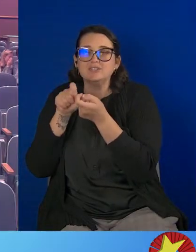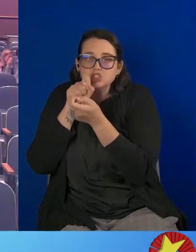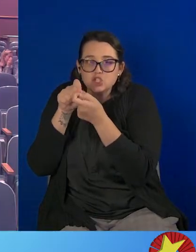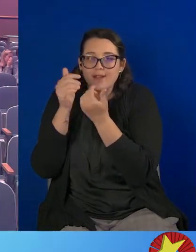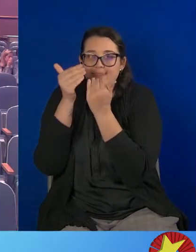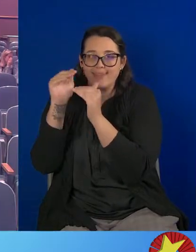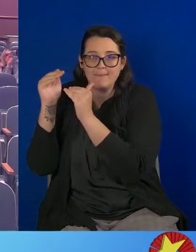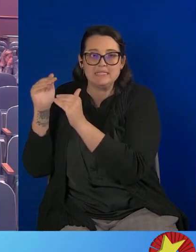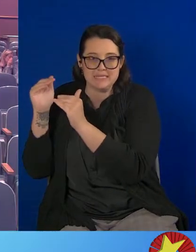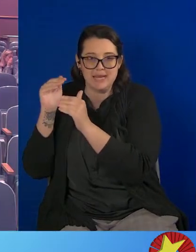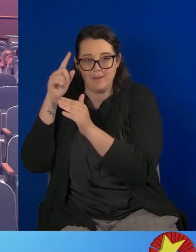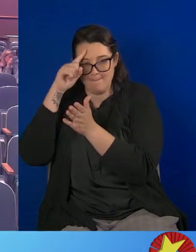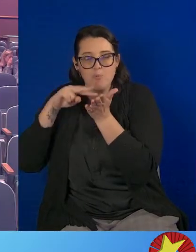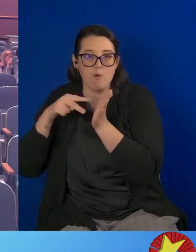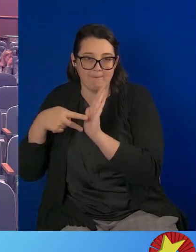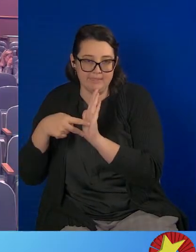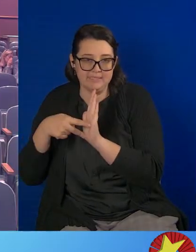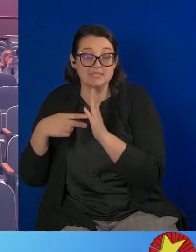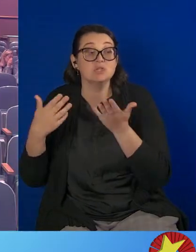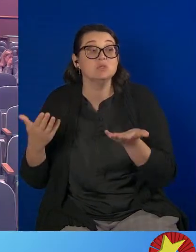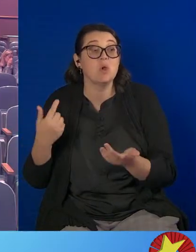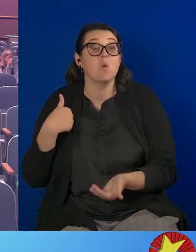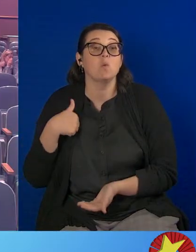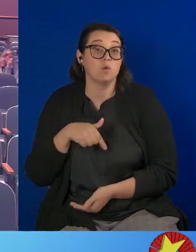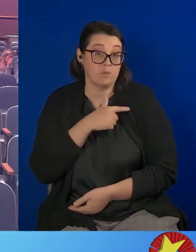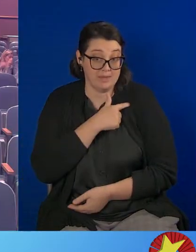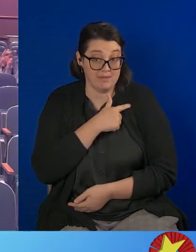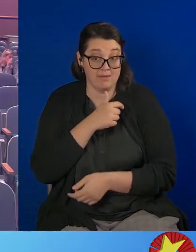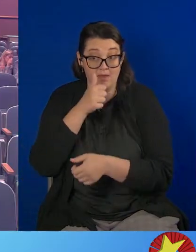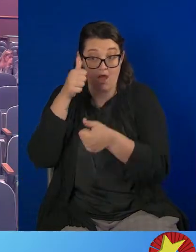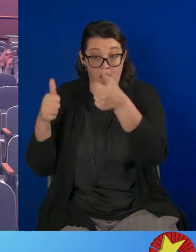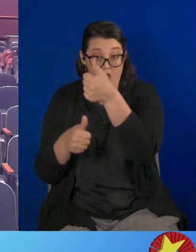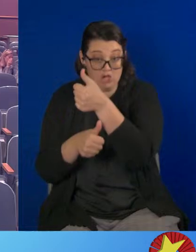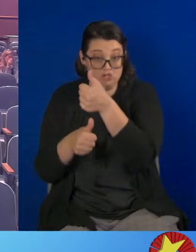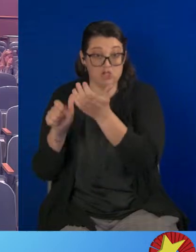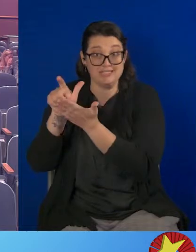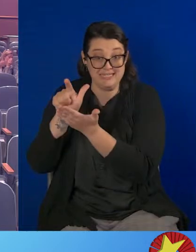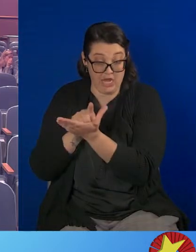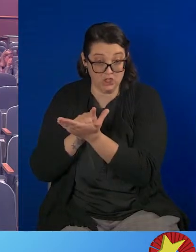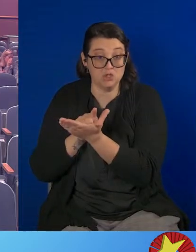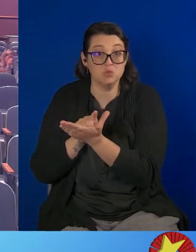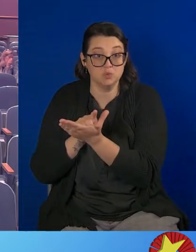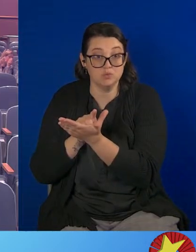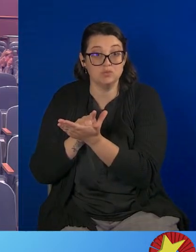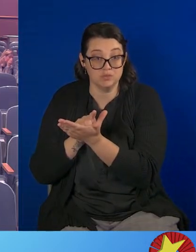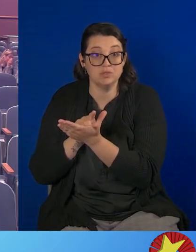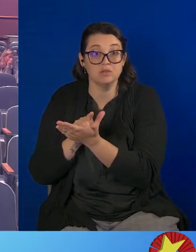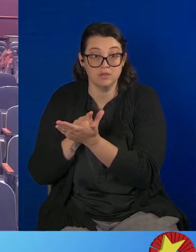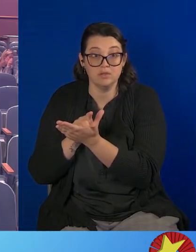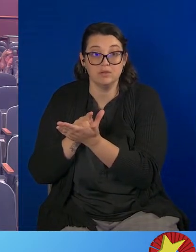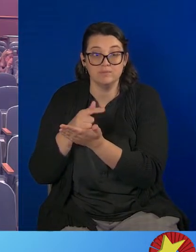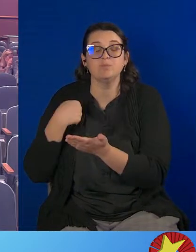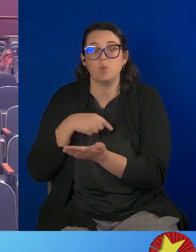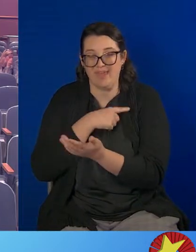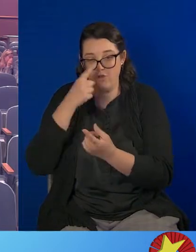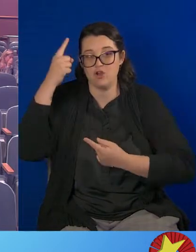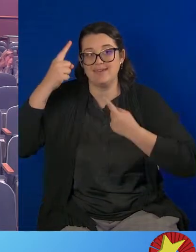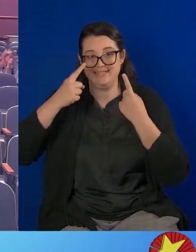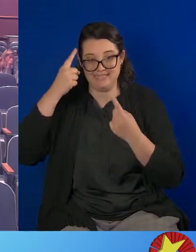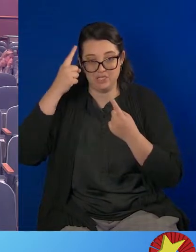So we are, under the statutes, our enabling statutes, considered